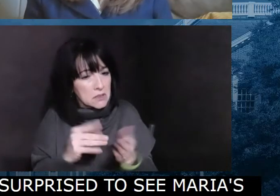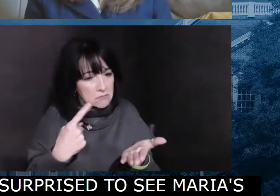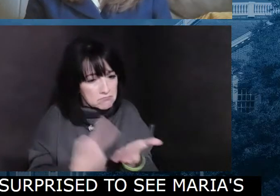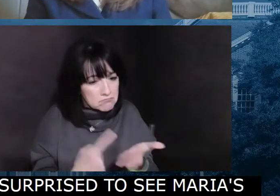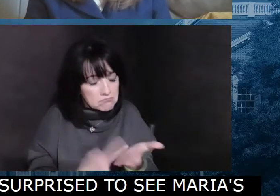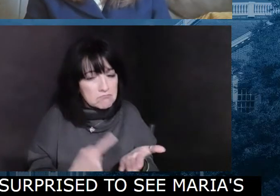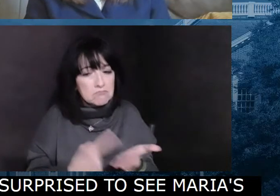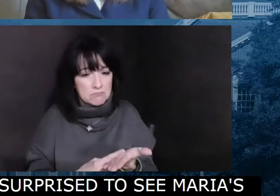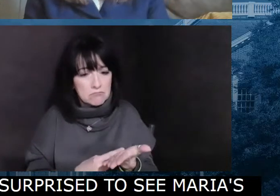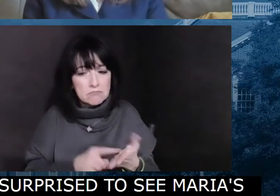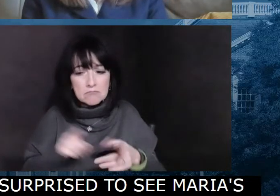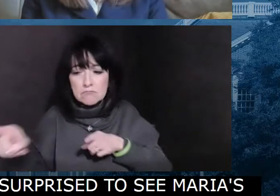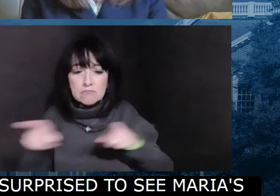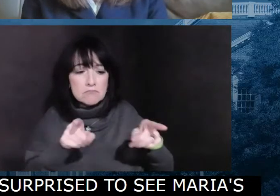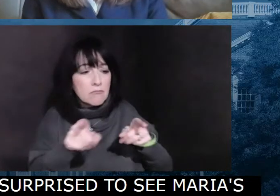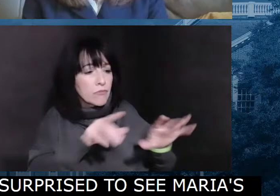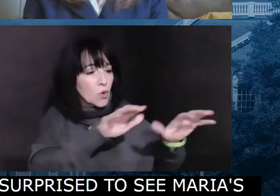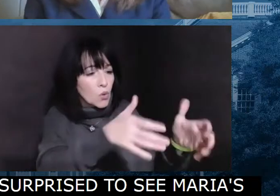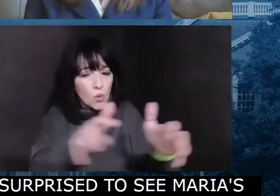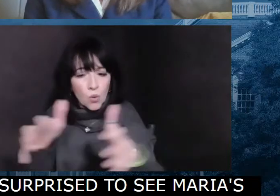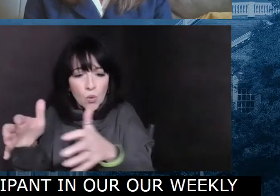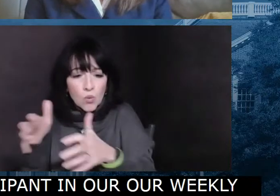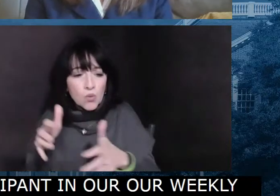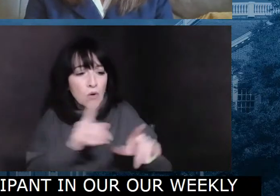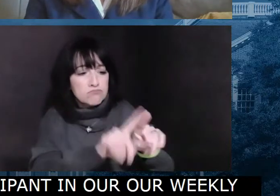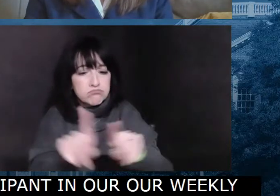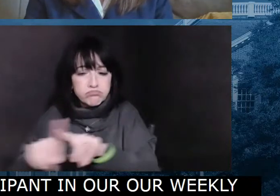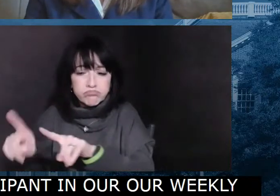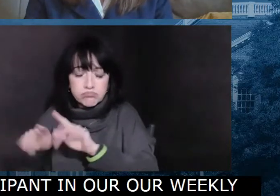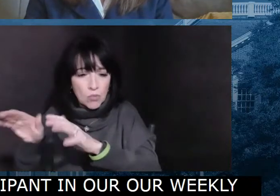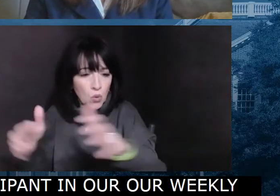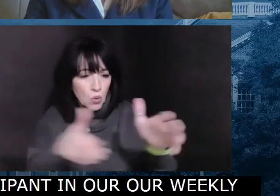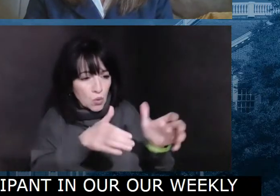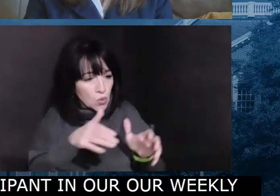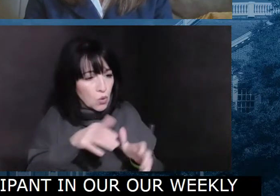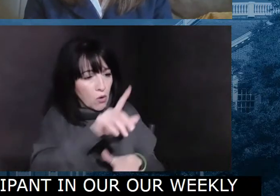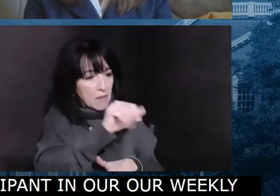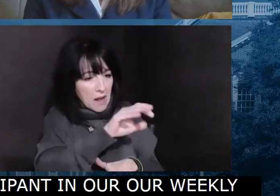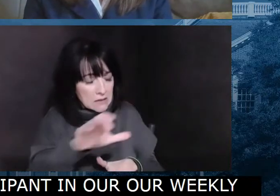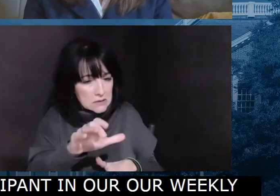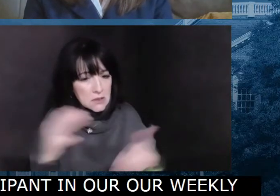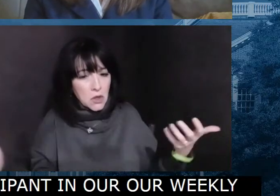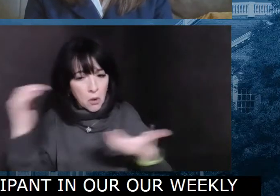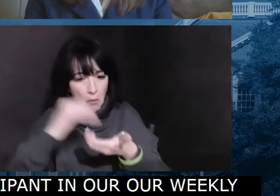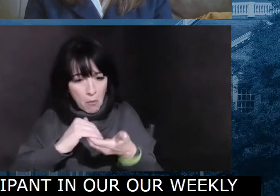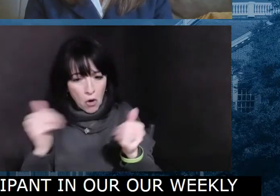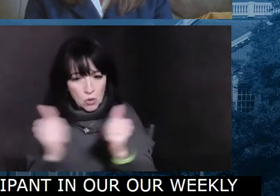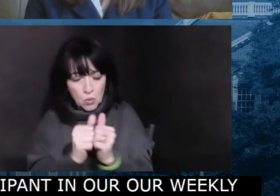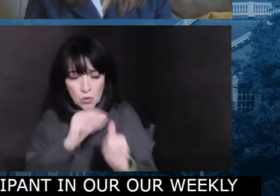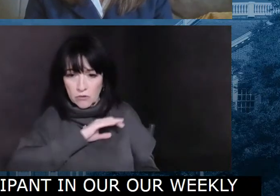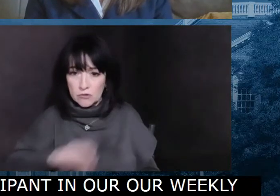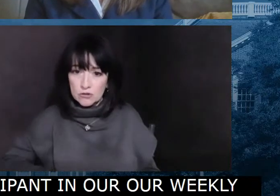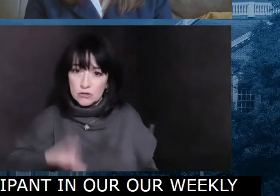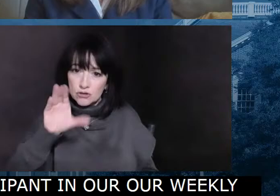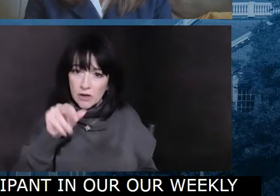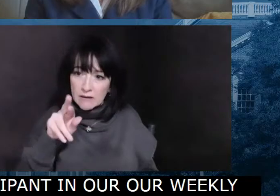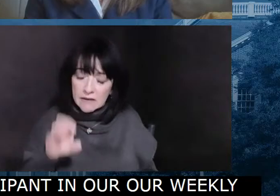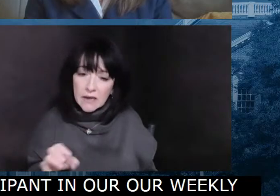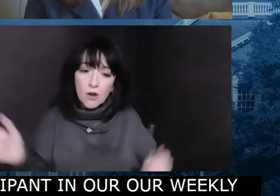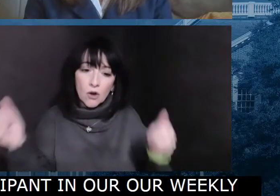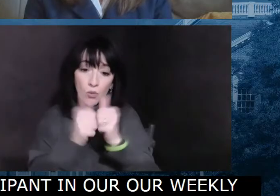these issues. LACC has partnered with Christiana Care and others with